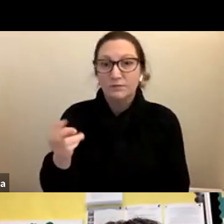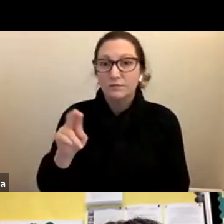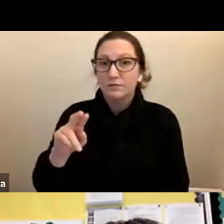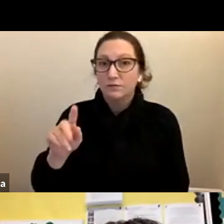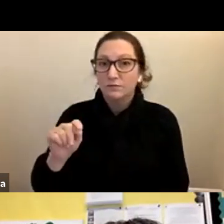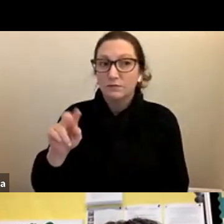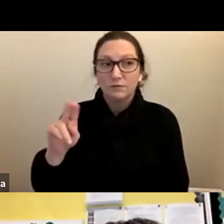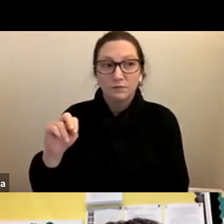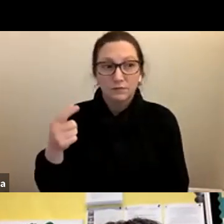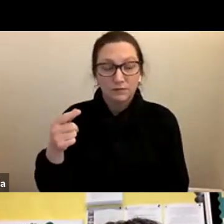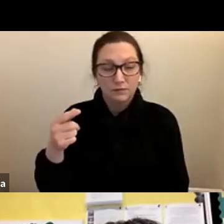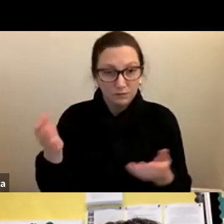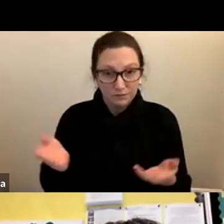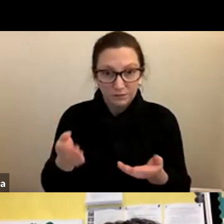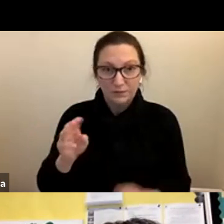Present. Ms. Wade?